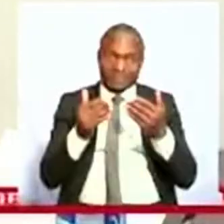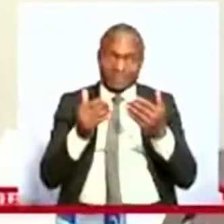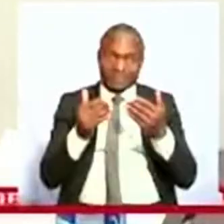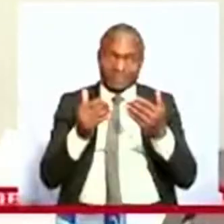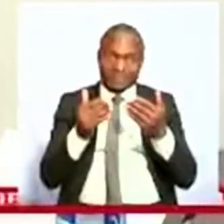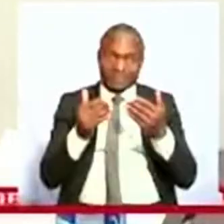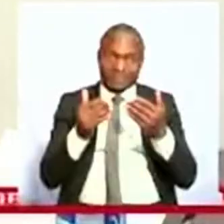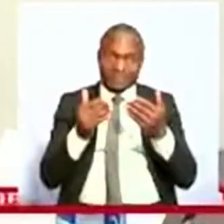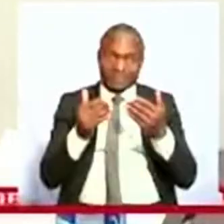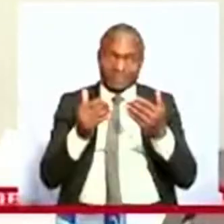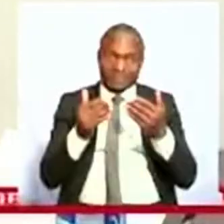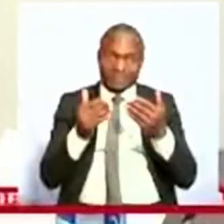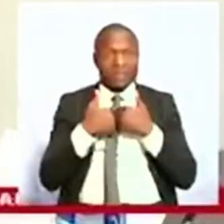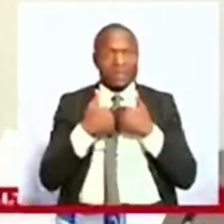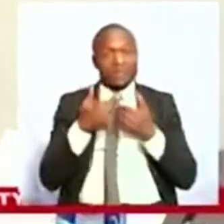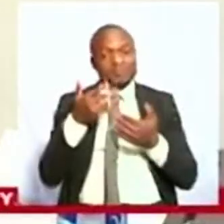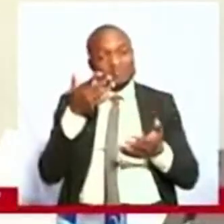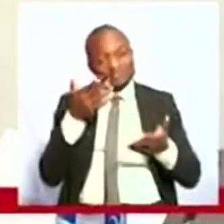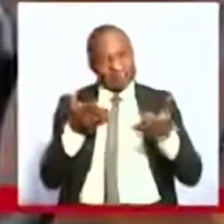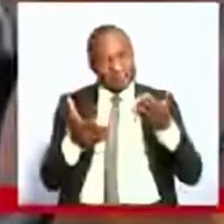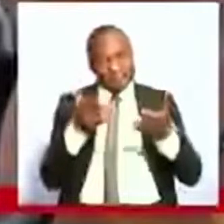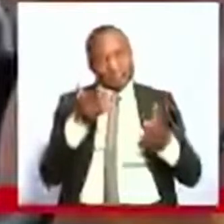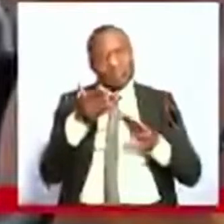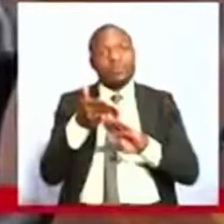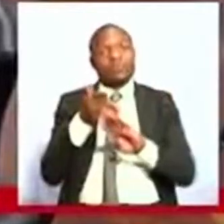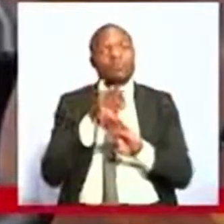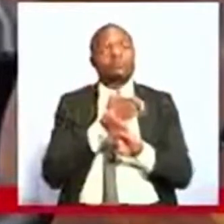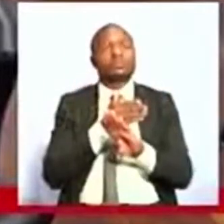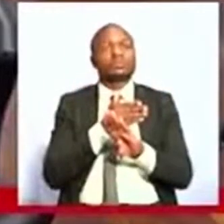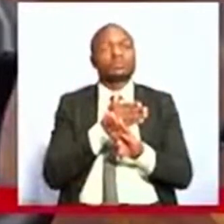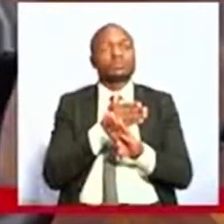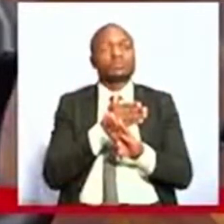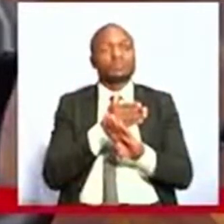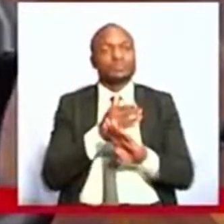got Chairman, before you